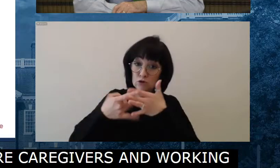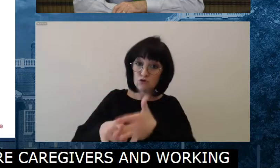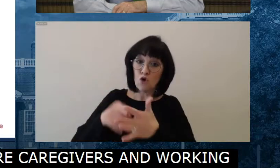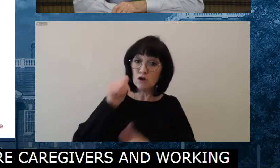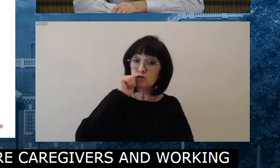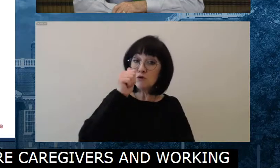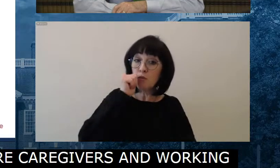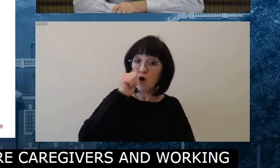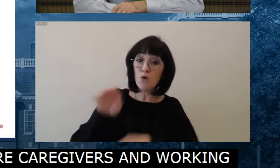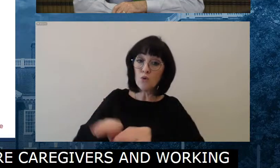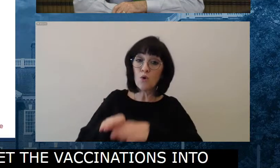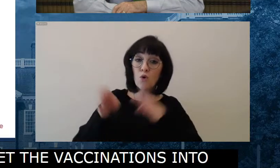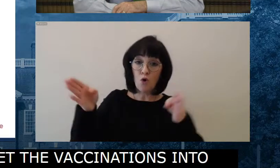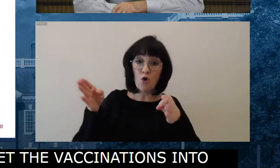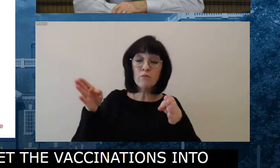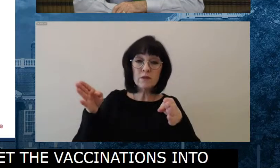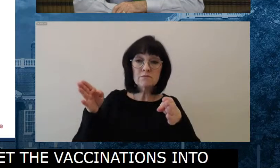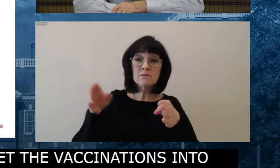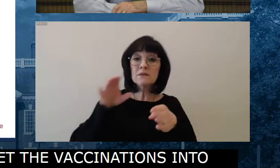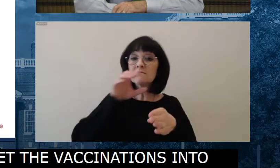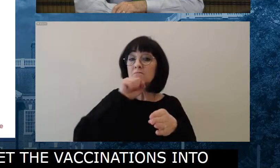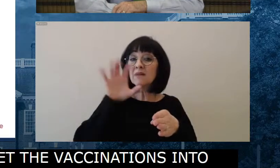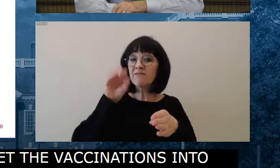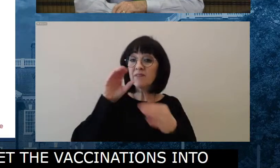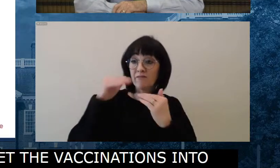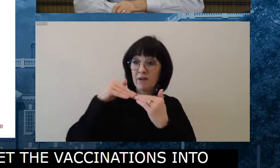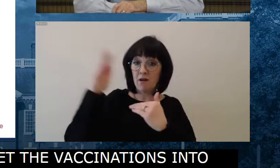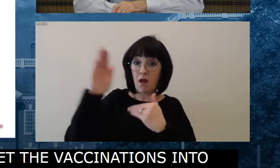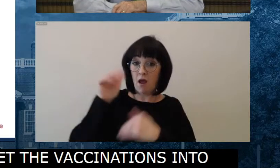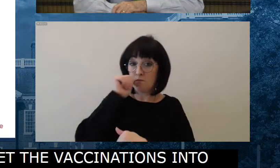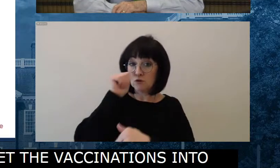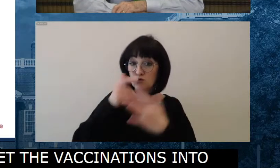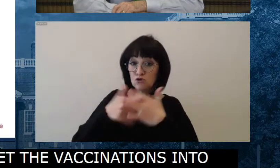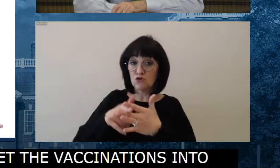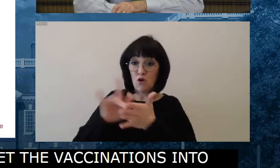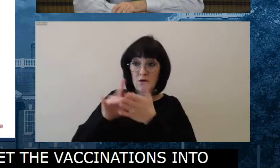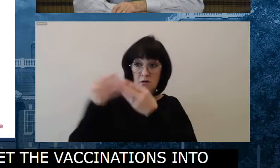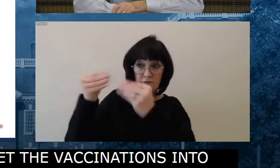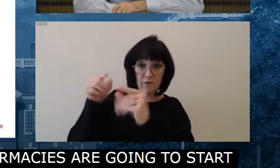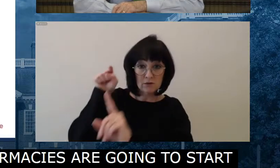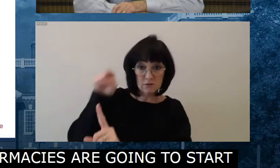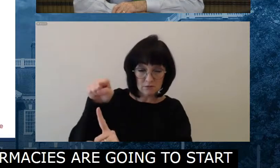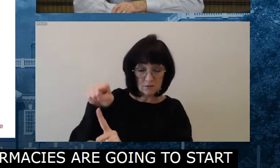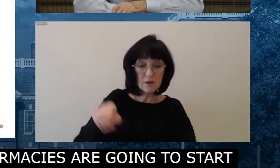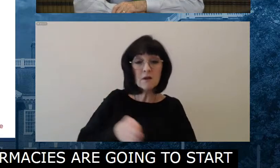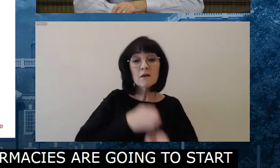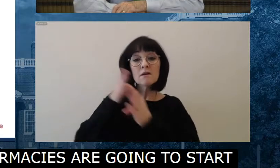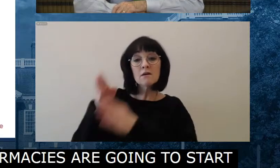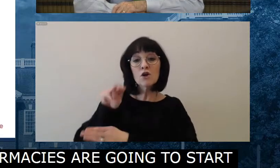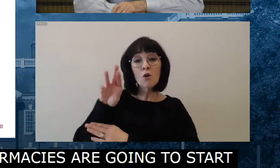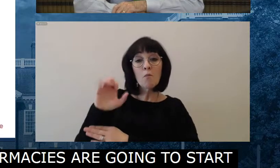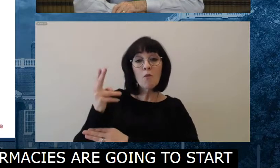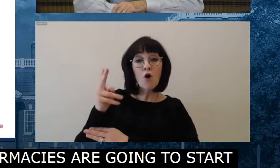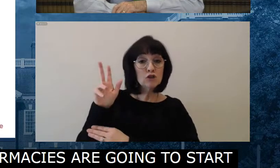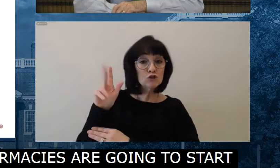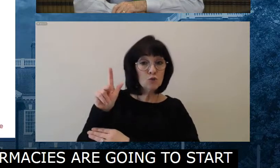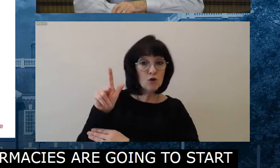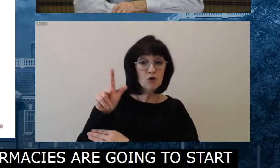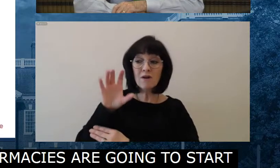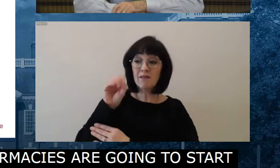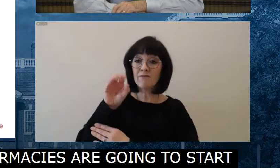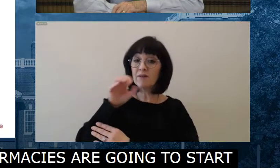vaccinating people 50 years and up. And on March the 23rd, we'll start with our 50 and